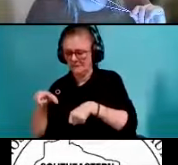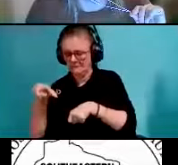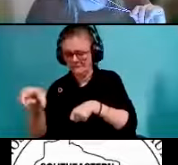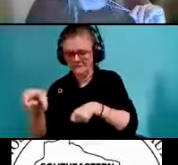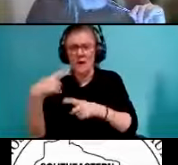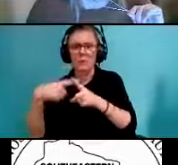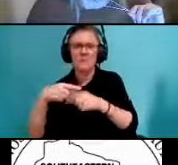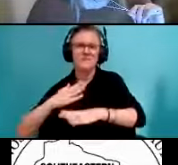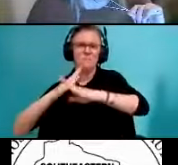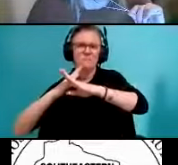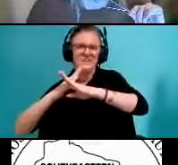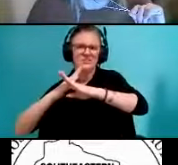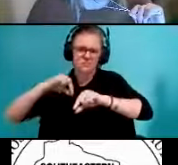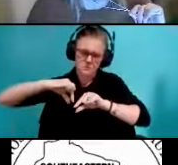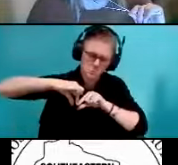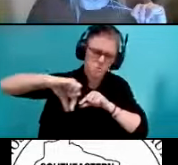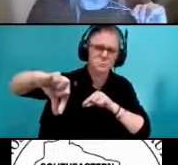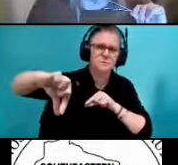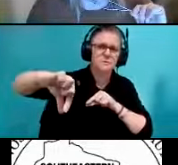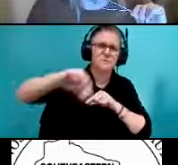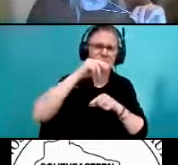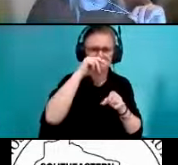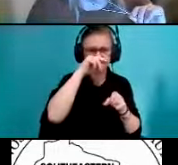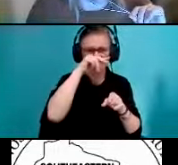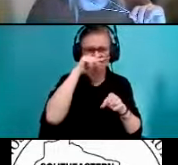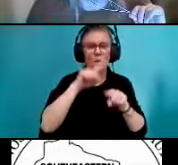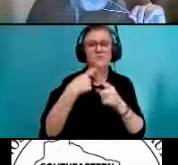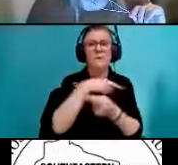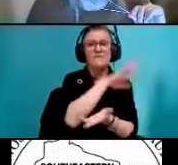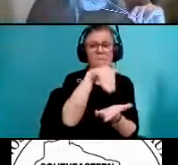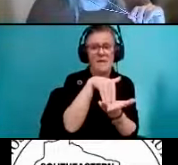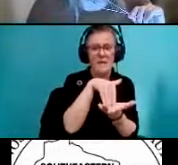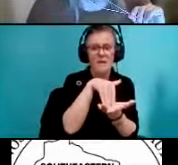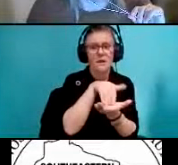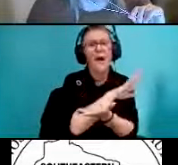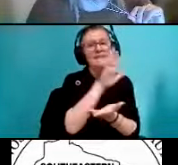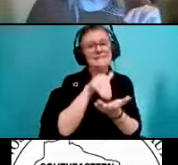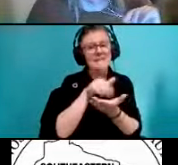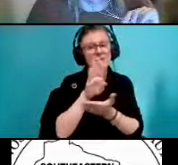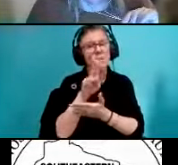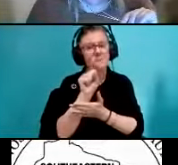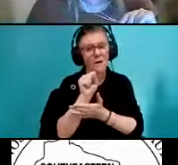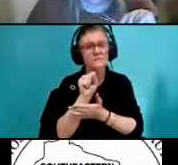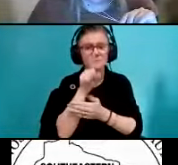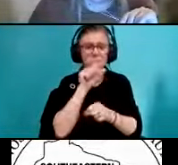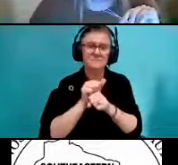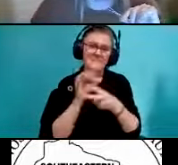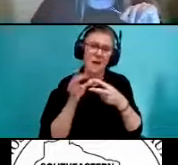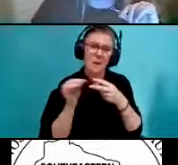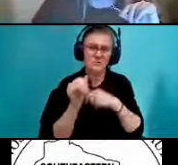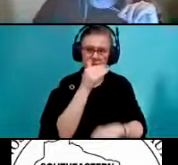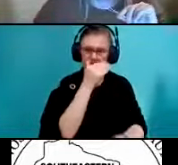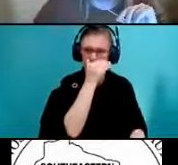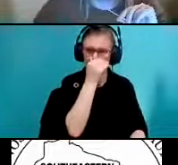this area. In this segment, we do have that median, so a center running bus lane could also be considered.